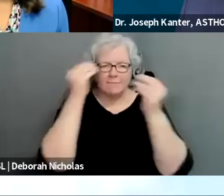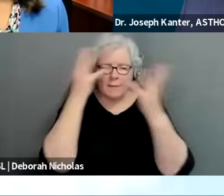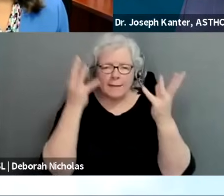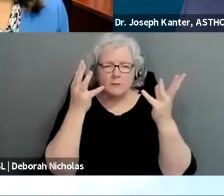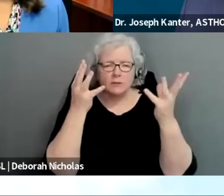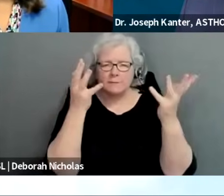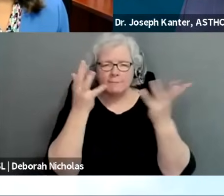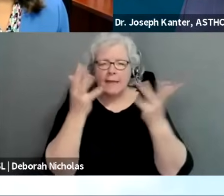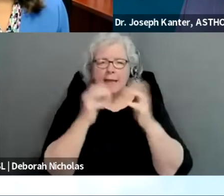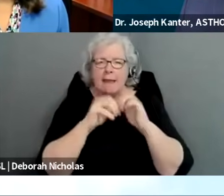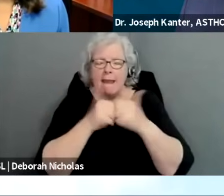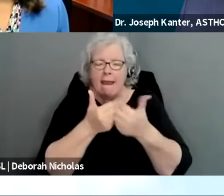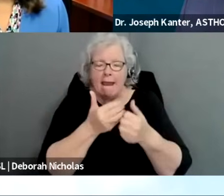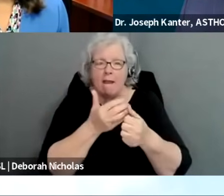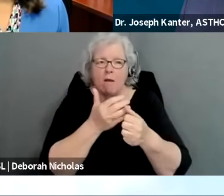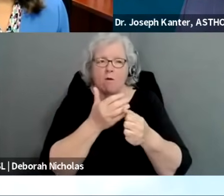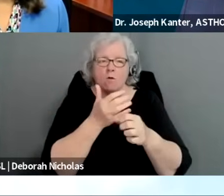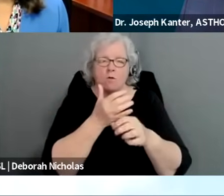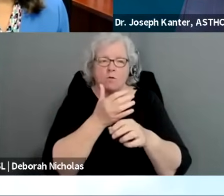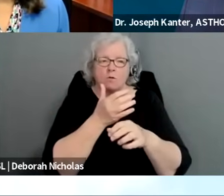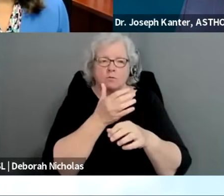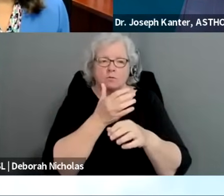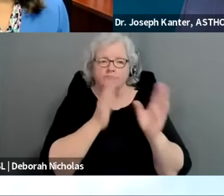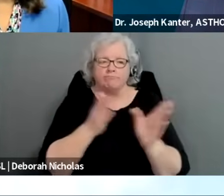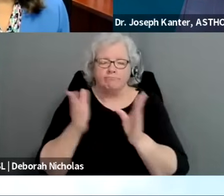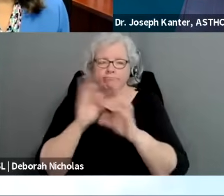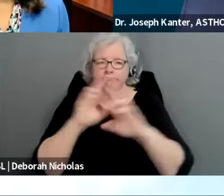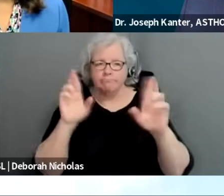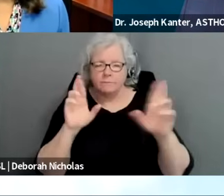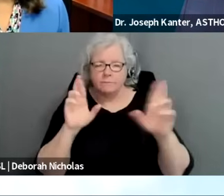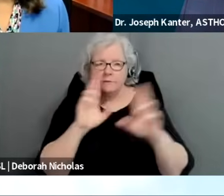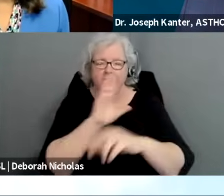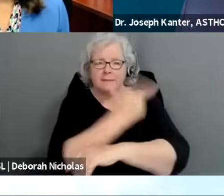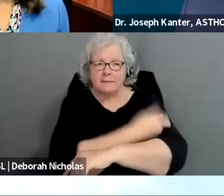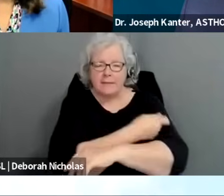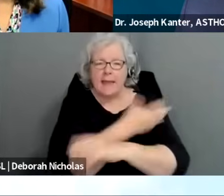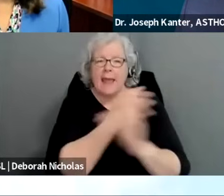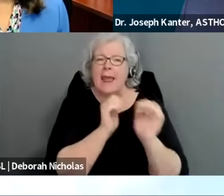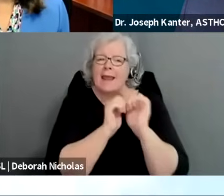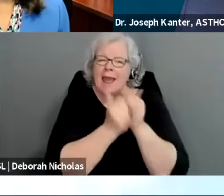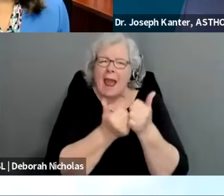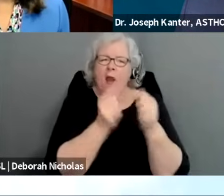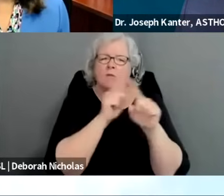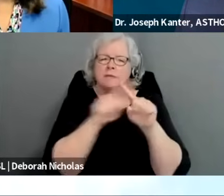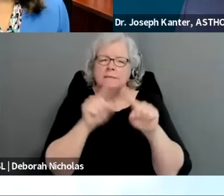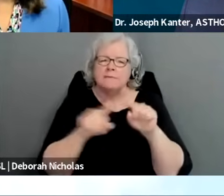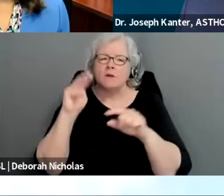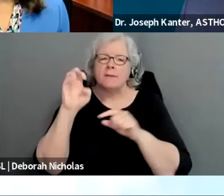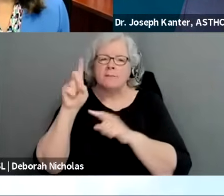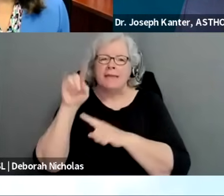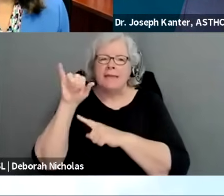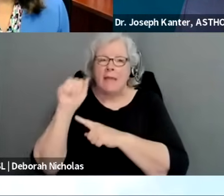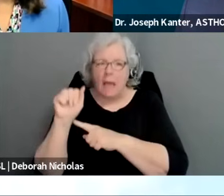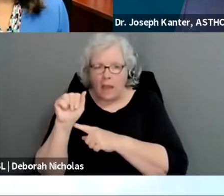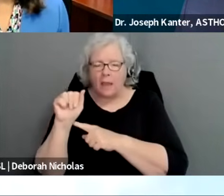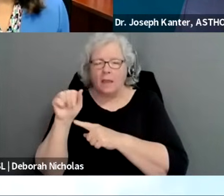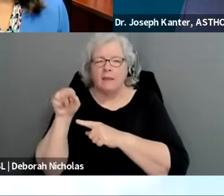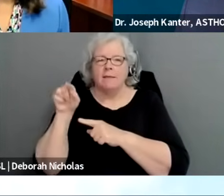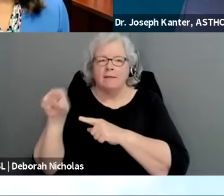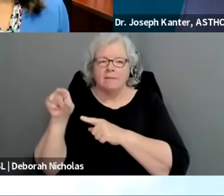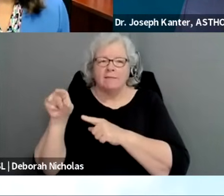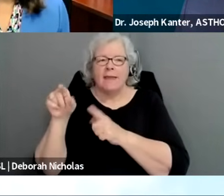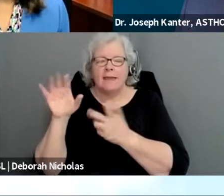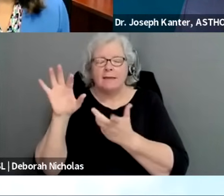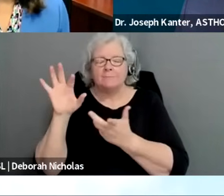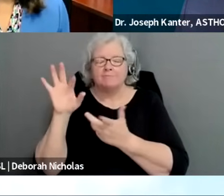and then more importantly, how different forms of media actually fuel some of that information.